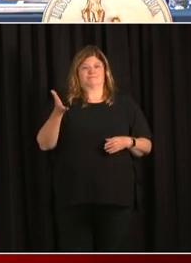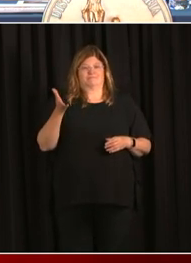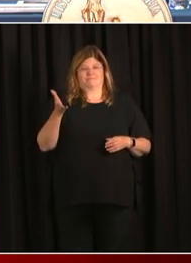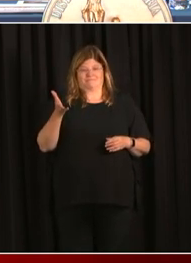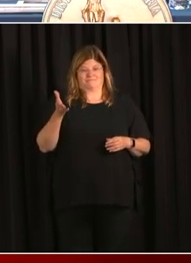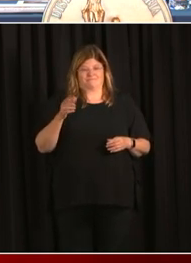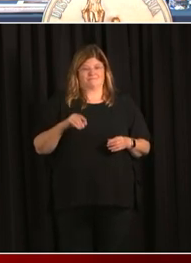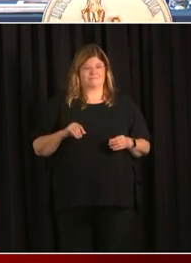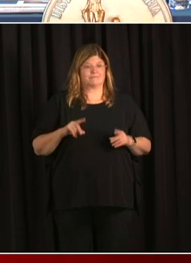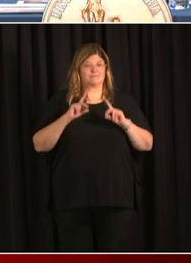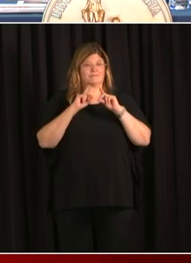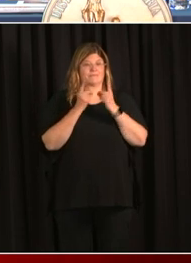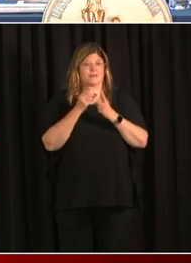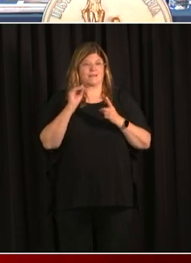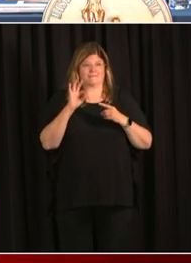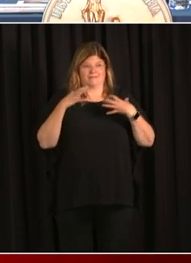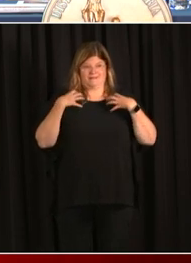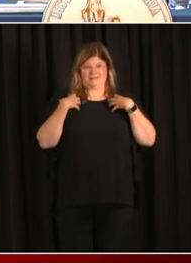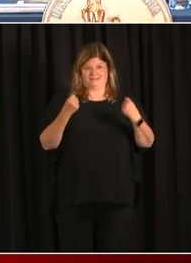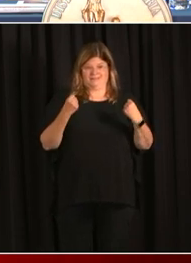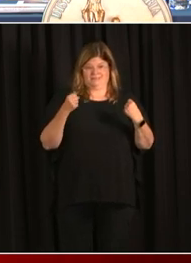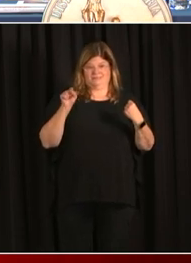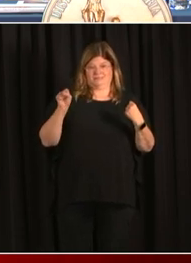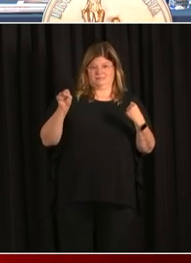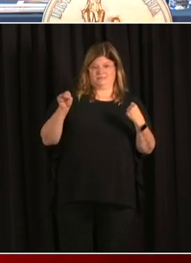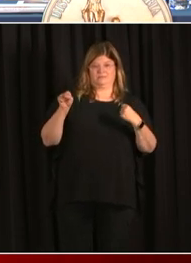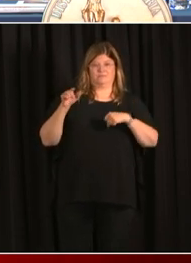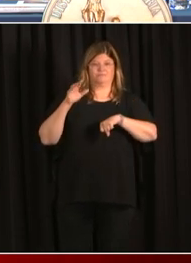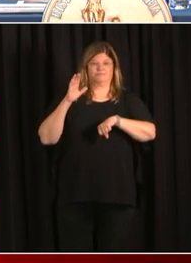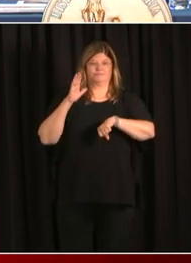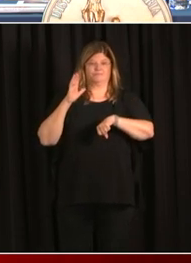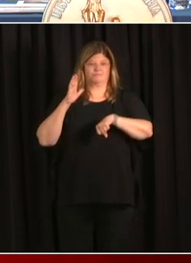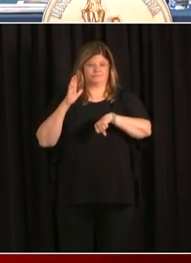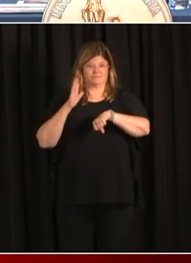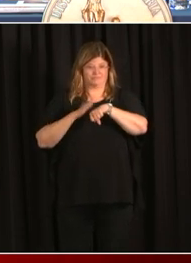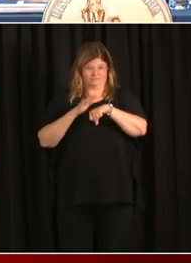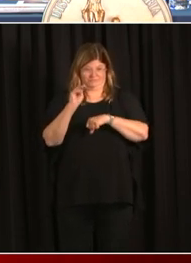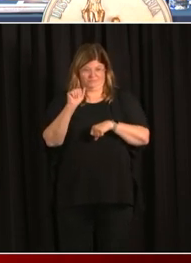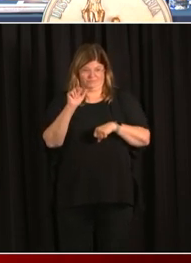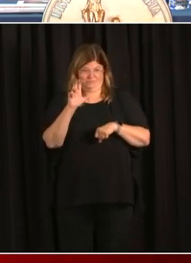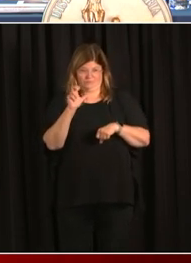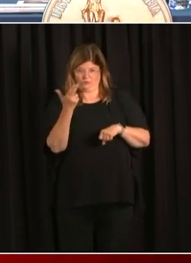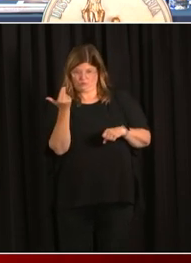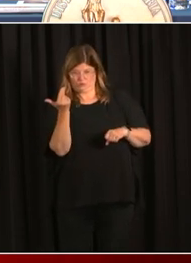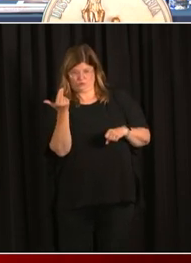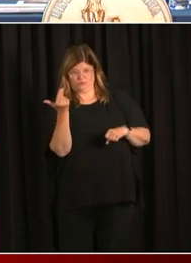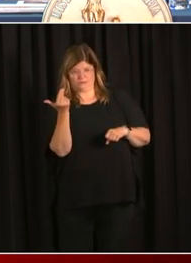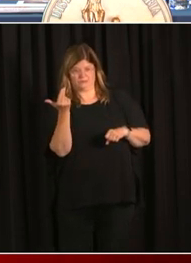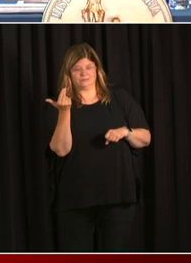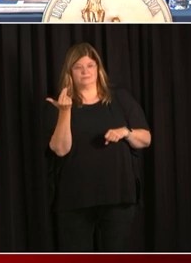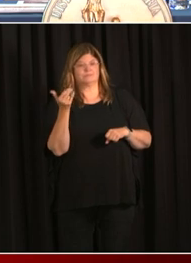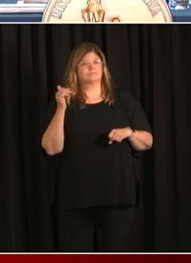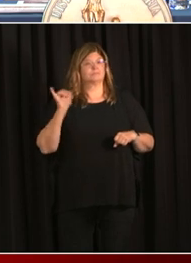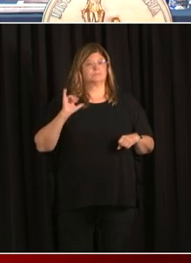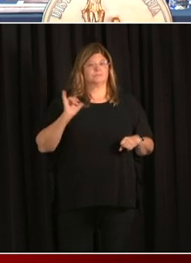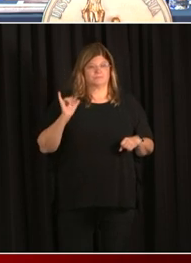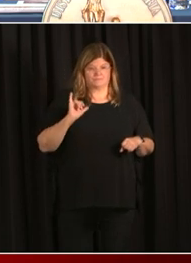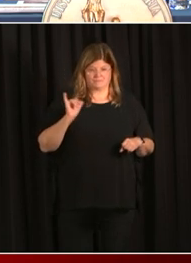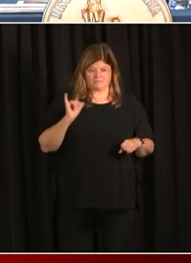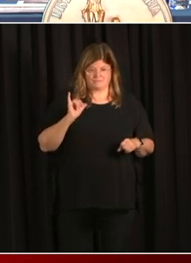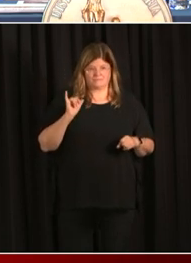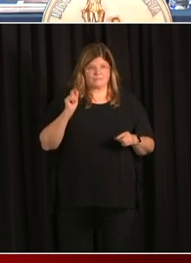of Health by March 13th. We also put the government into